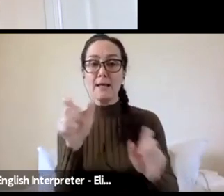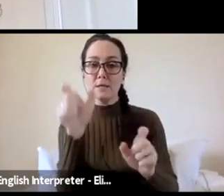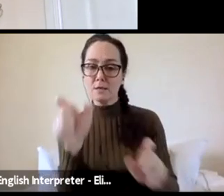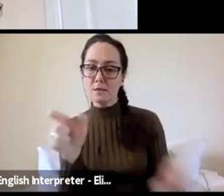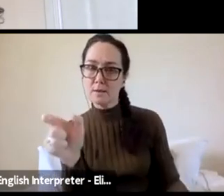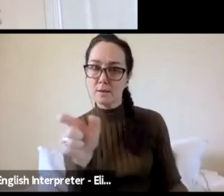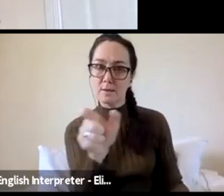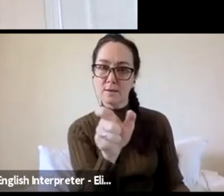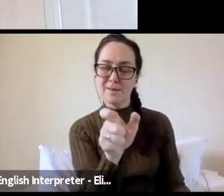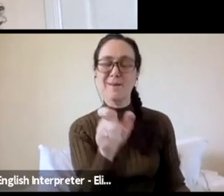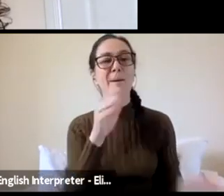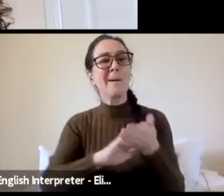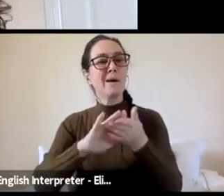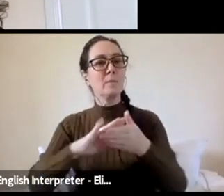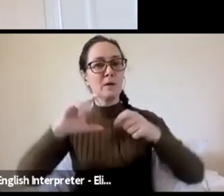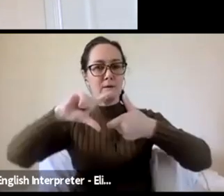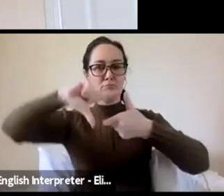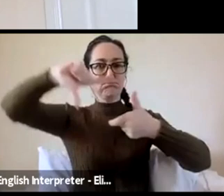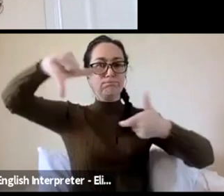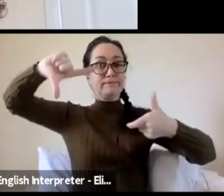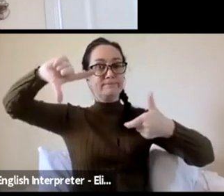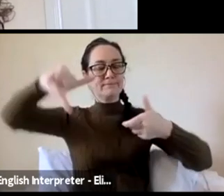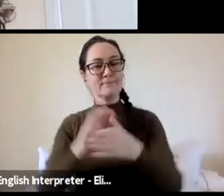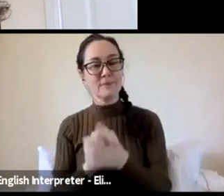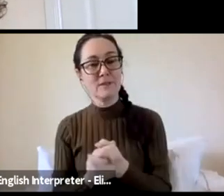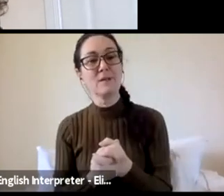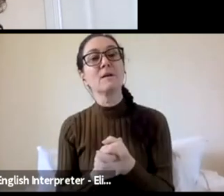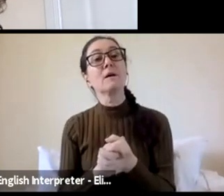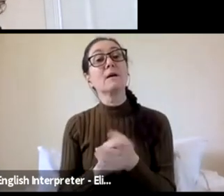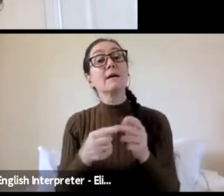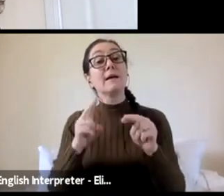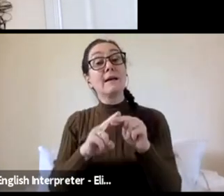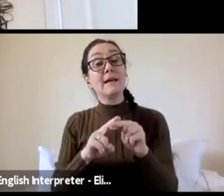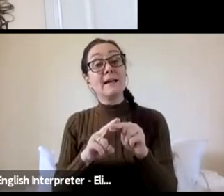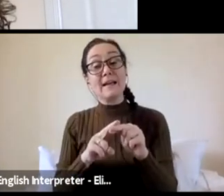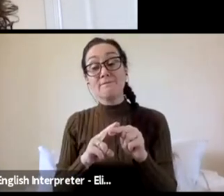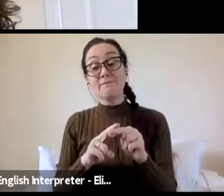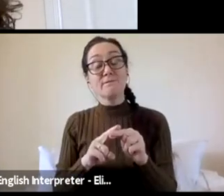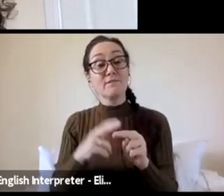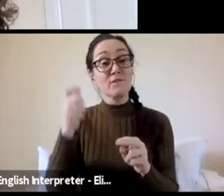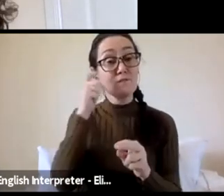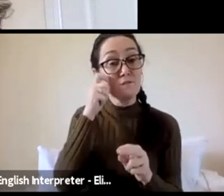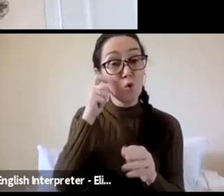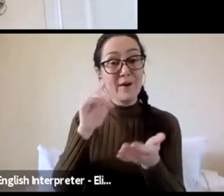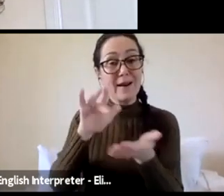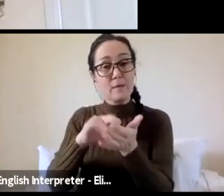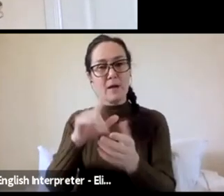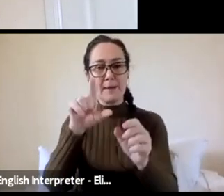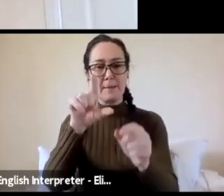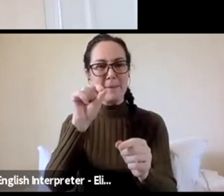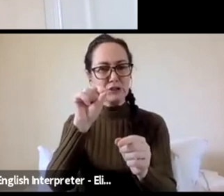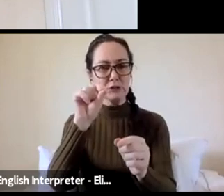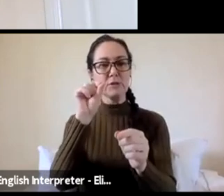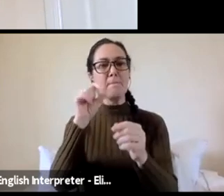larger if you want to make that bigger. And on a phone or a tablet, you can also pinch out on the screen, so just so that they're a bit